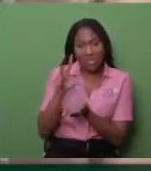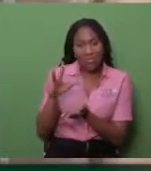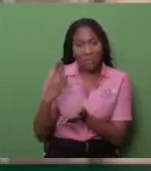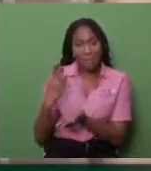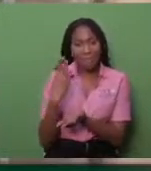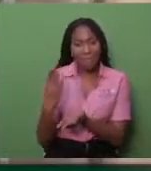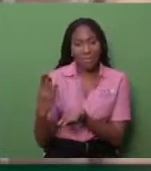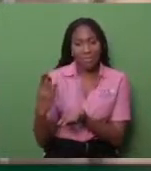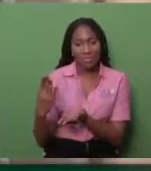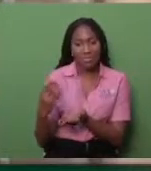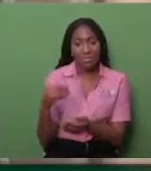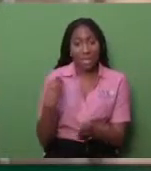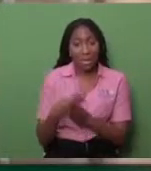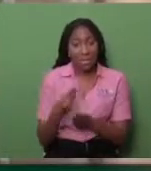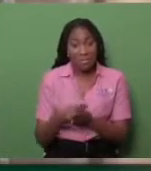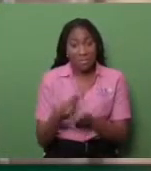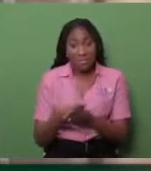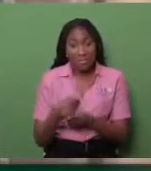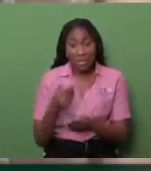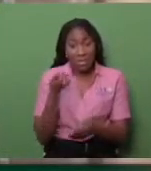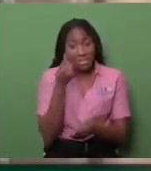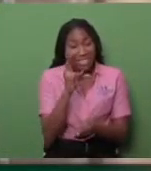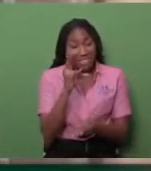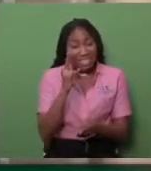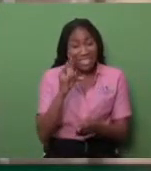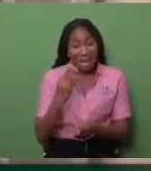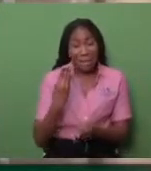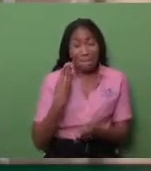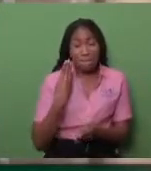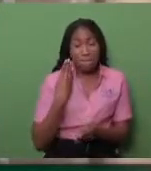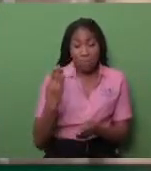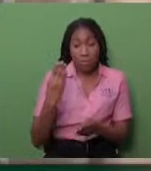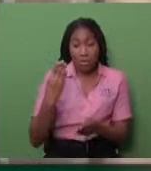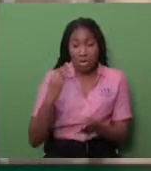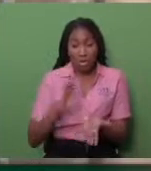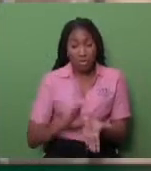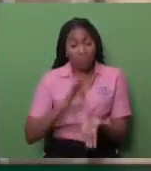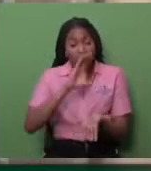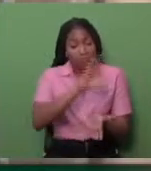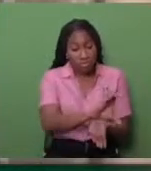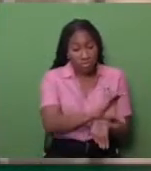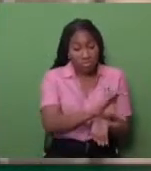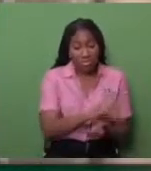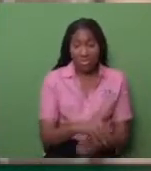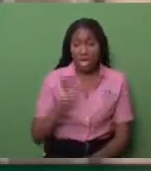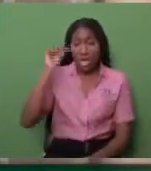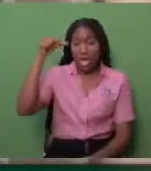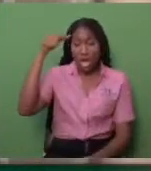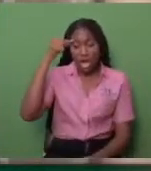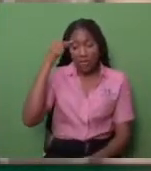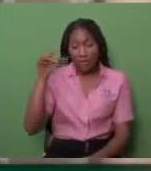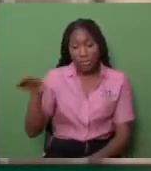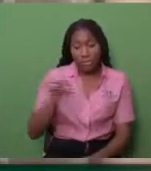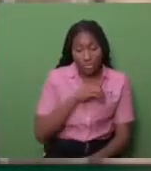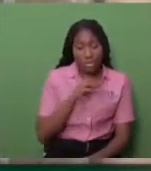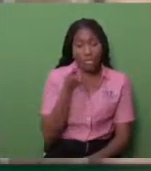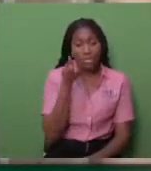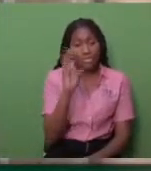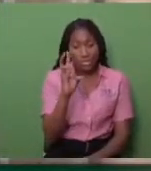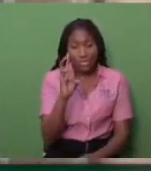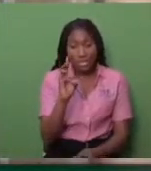fund by 17 plus billion. And as I said already, they rated it by 16 plus billion. All the money we